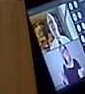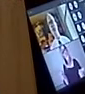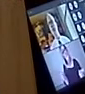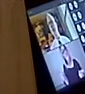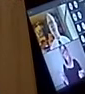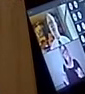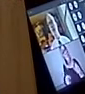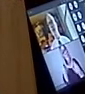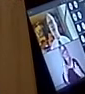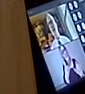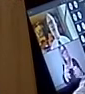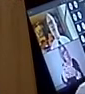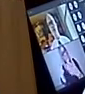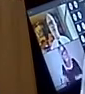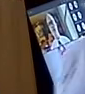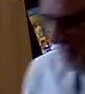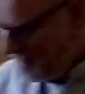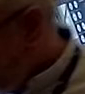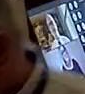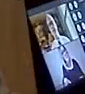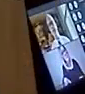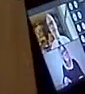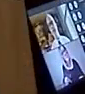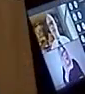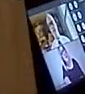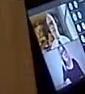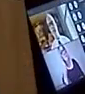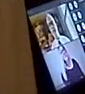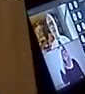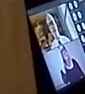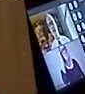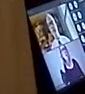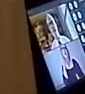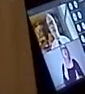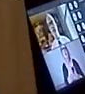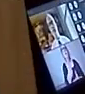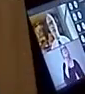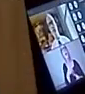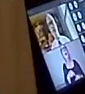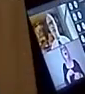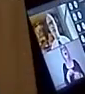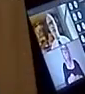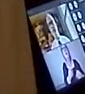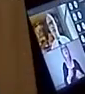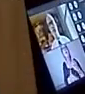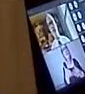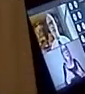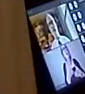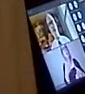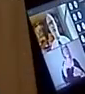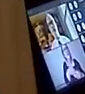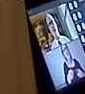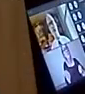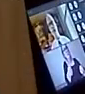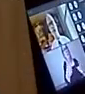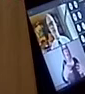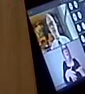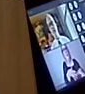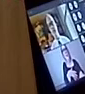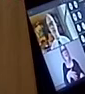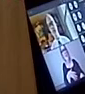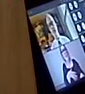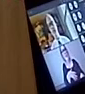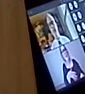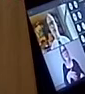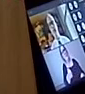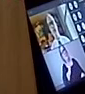what we're talking about here? Surely it would have just read following discussions within the administration is how I